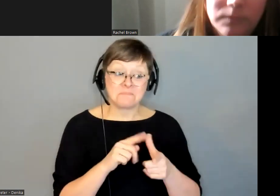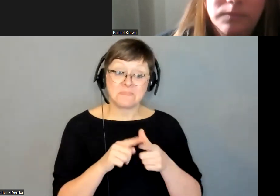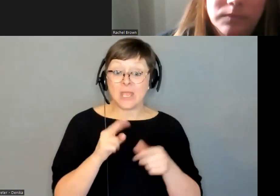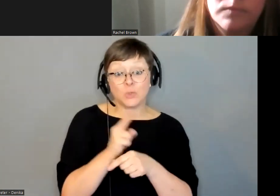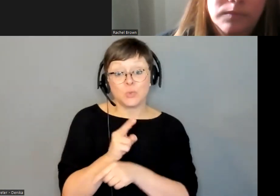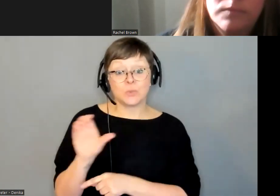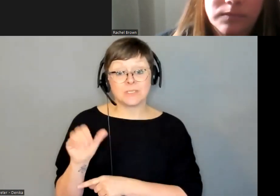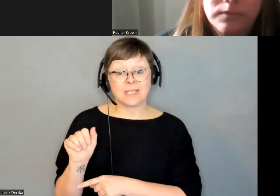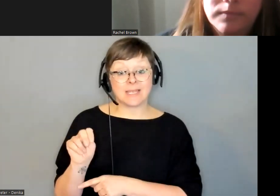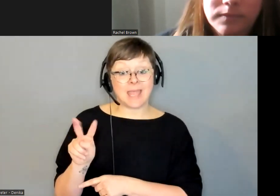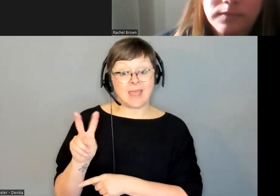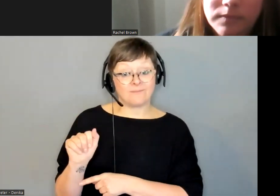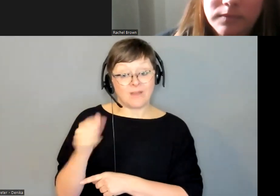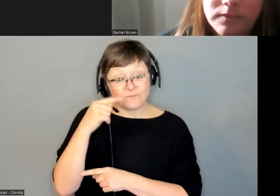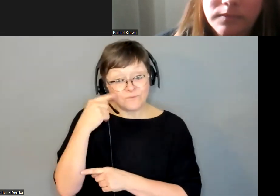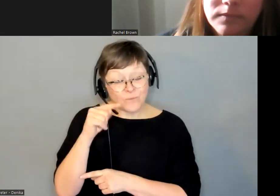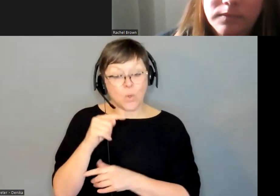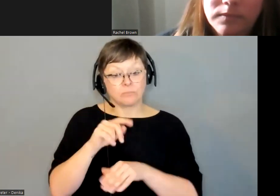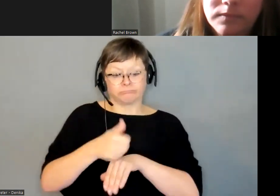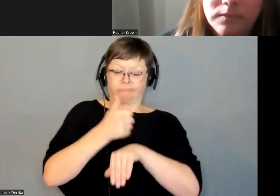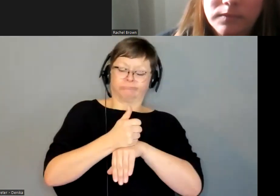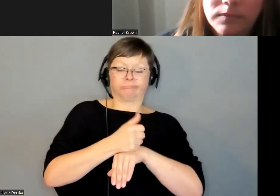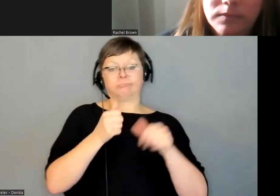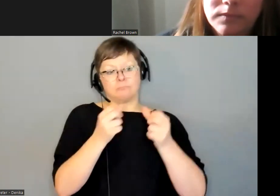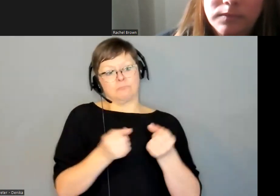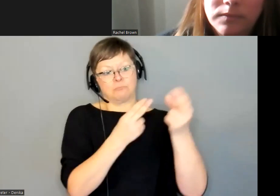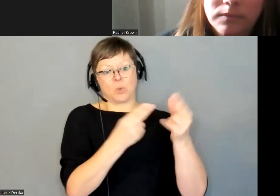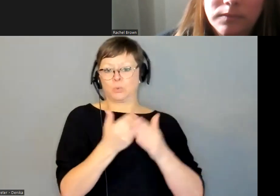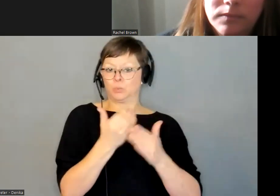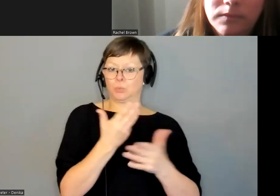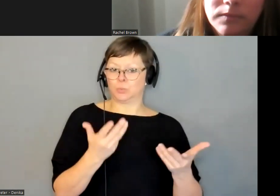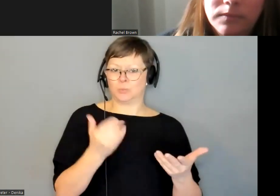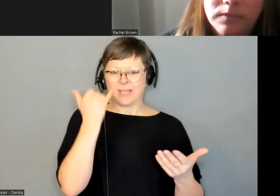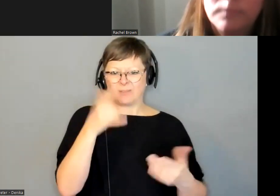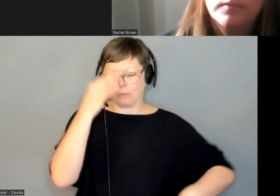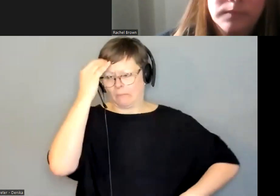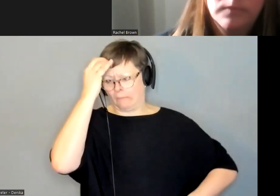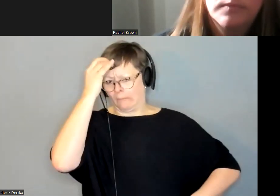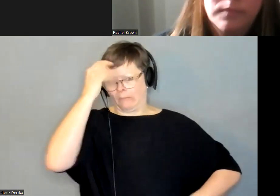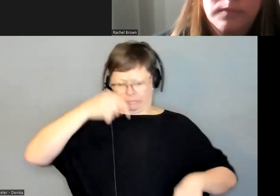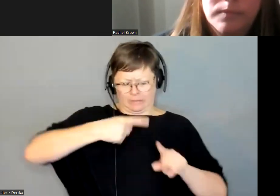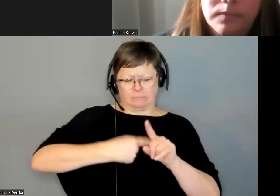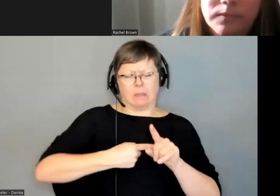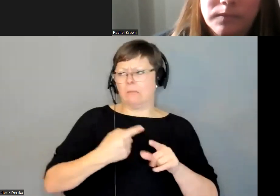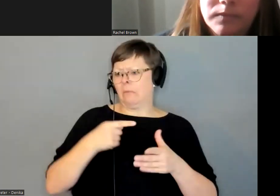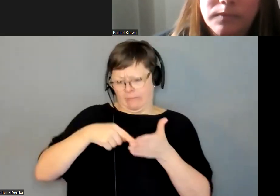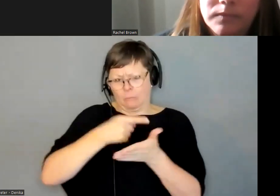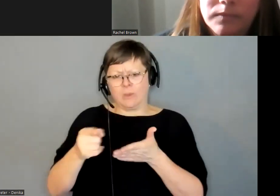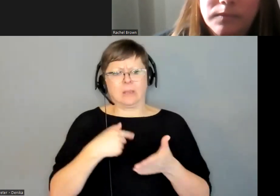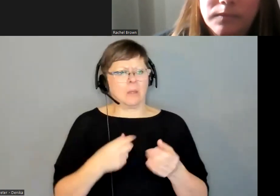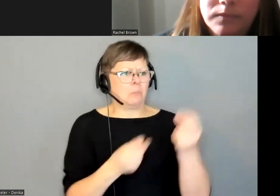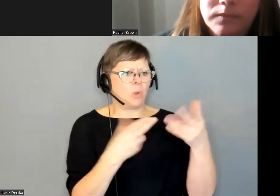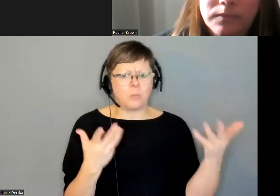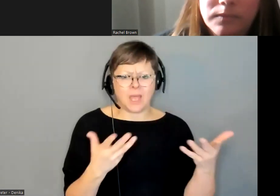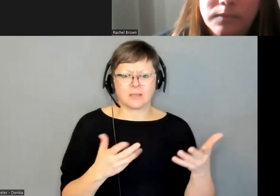a post. And if you're sort of wondering what on earth should I post this month or this week, so we will share that out